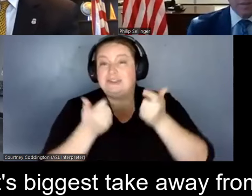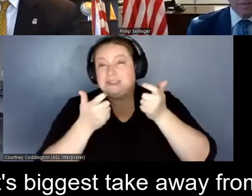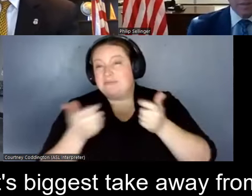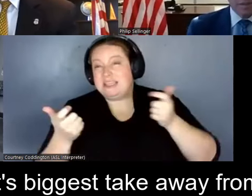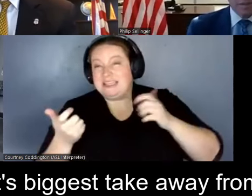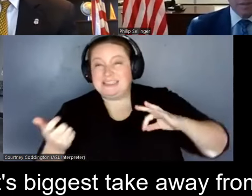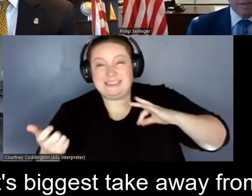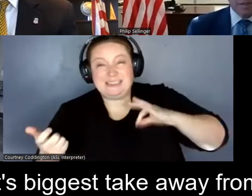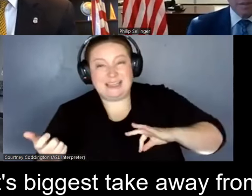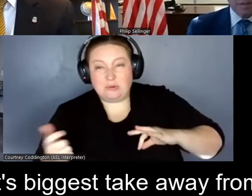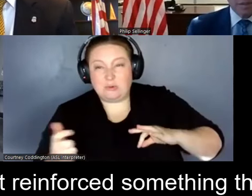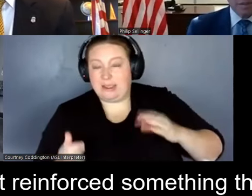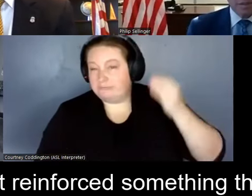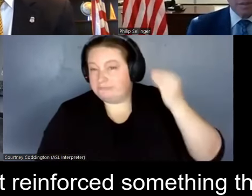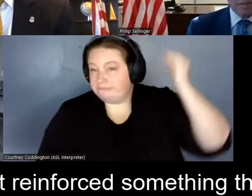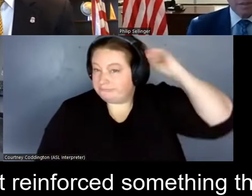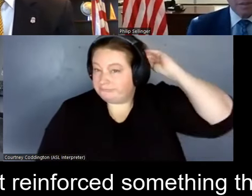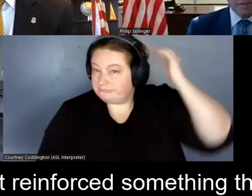Against Hate?